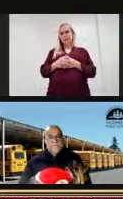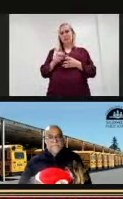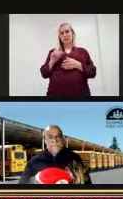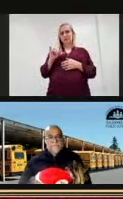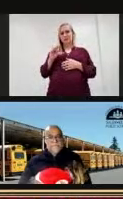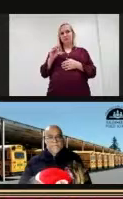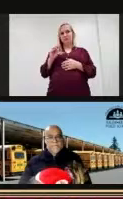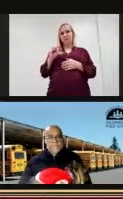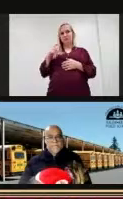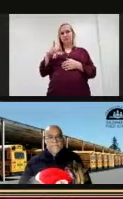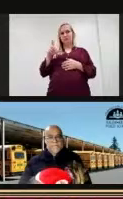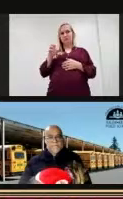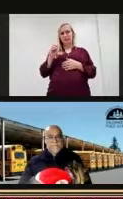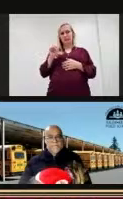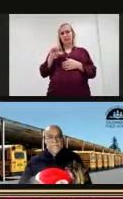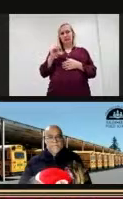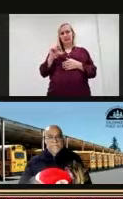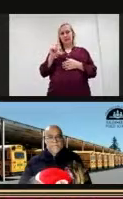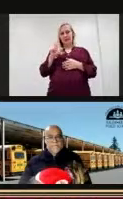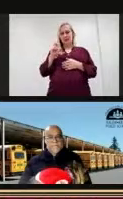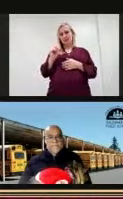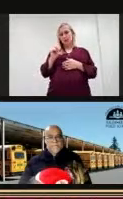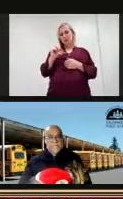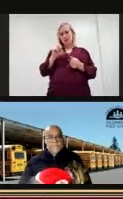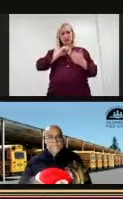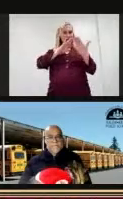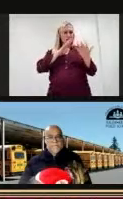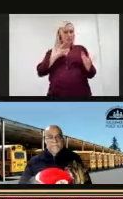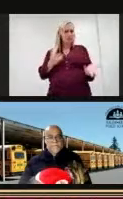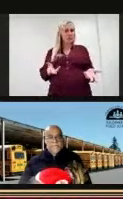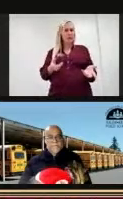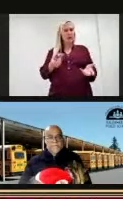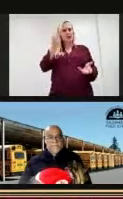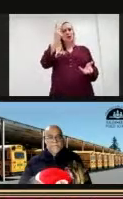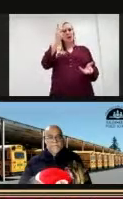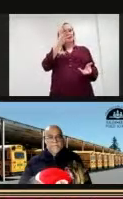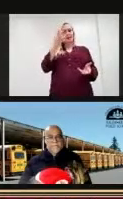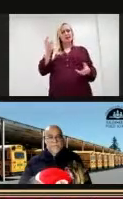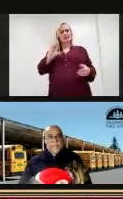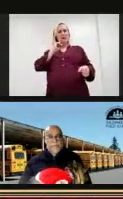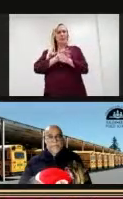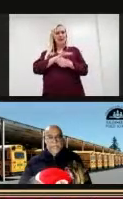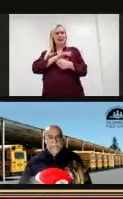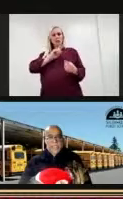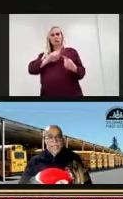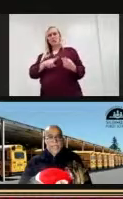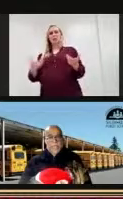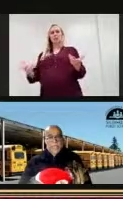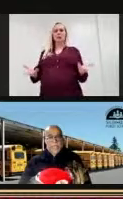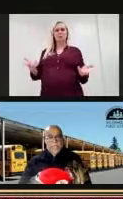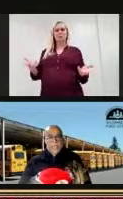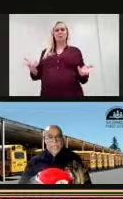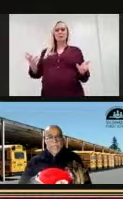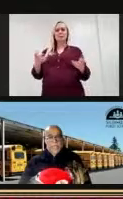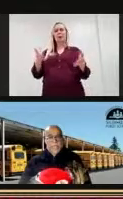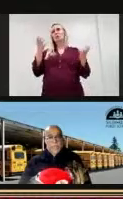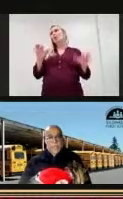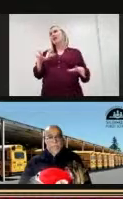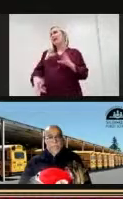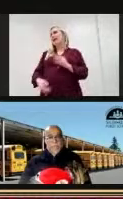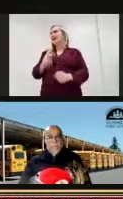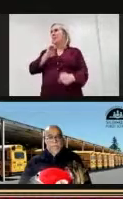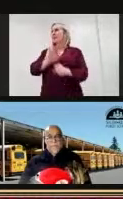Implementation strategy? Like understands and is committed to, I don't know if I want to add committed again, but.